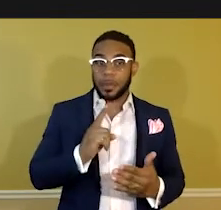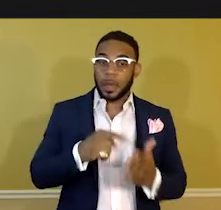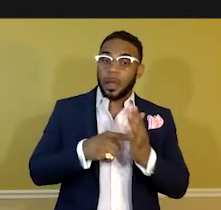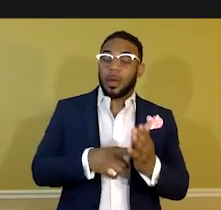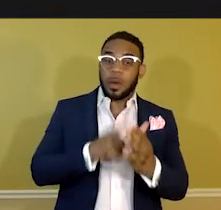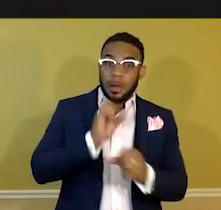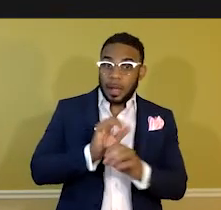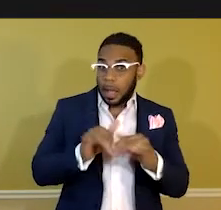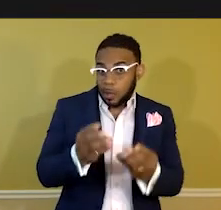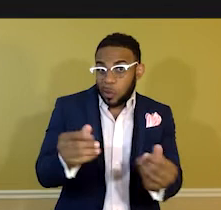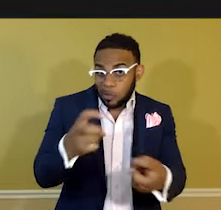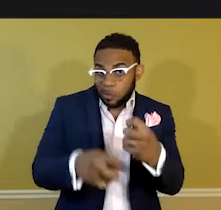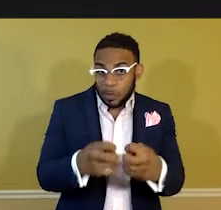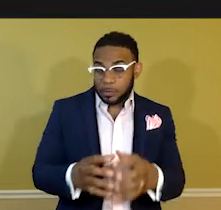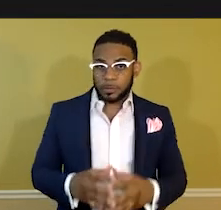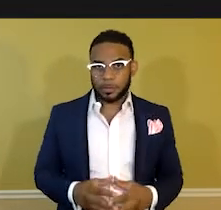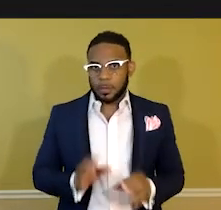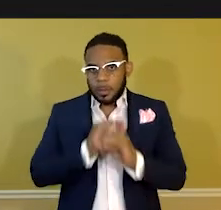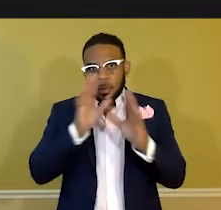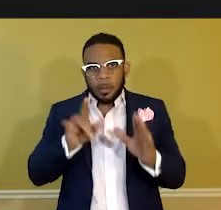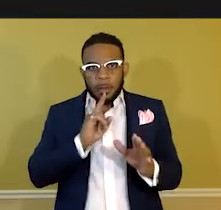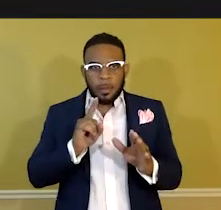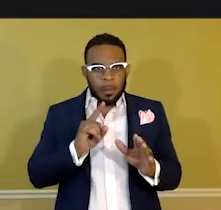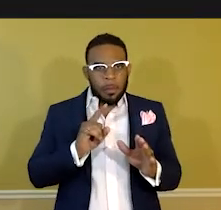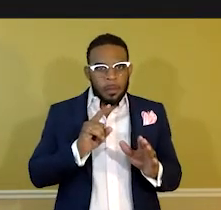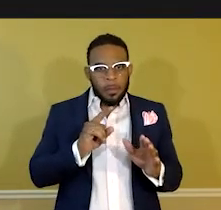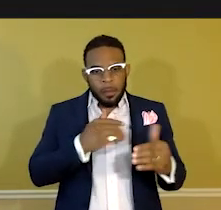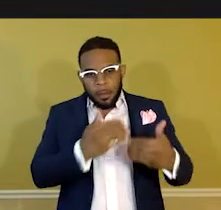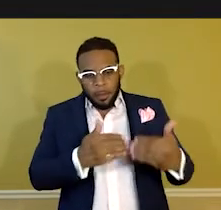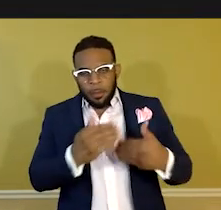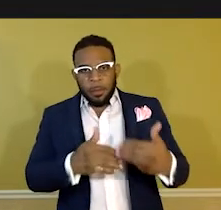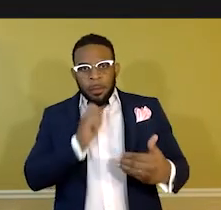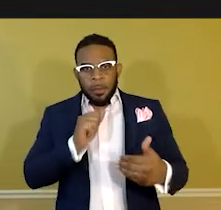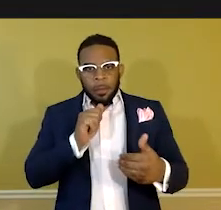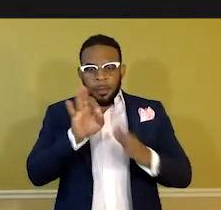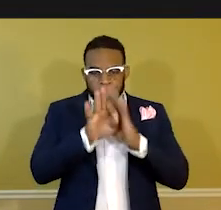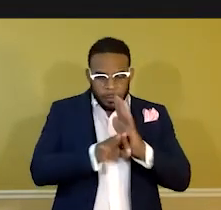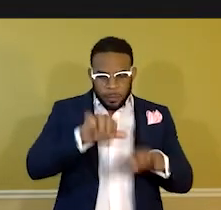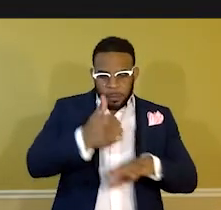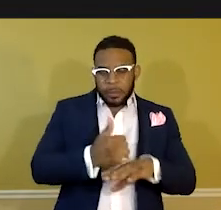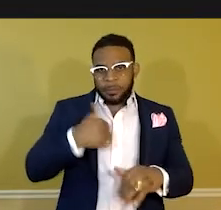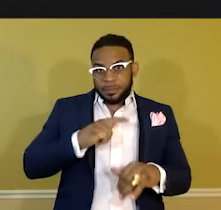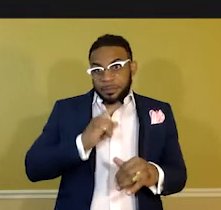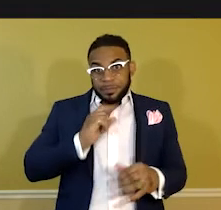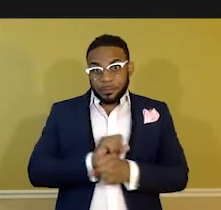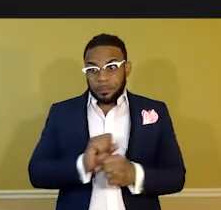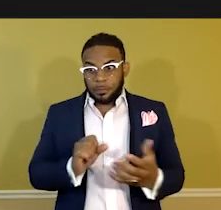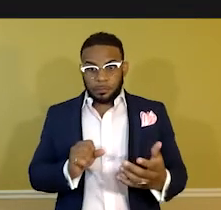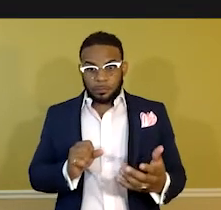showing actually how you solve your problem. So obviously there's a UX process. There's a, there's a formula that we essentially,